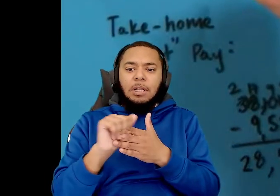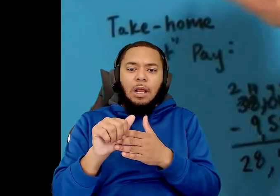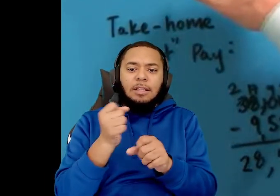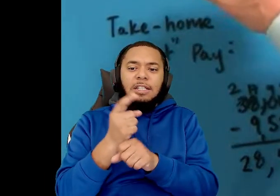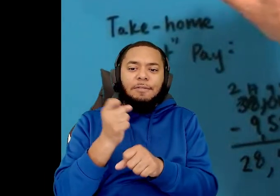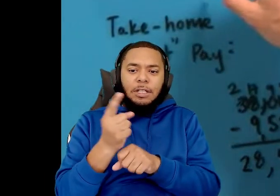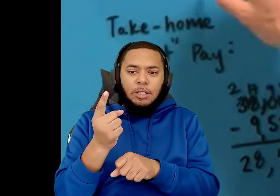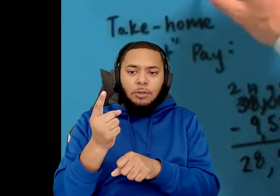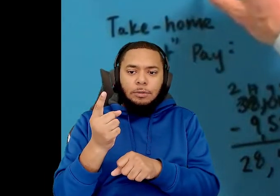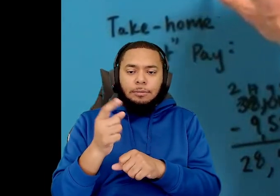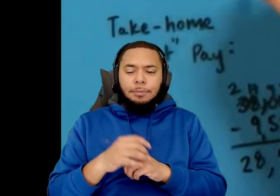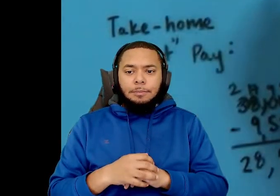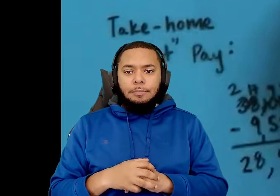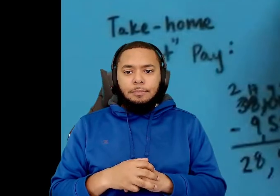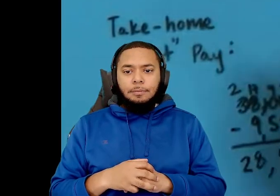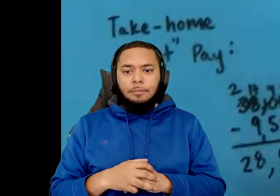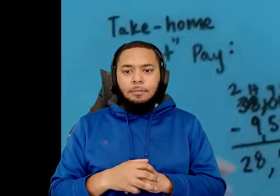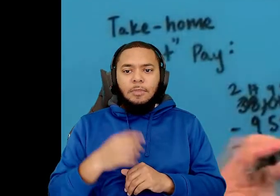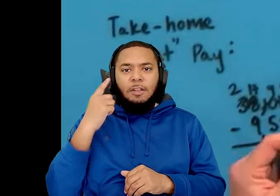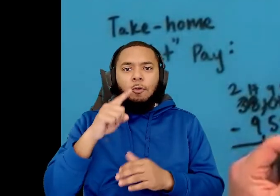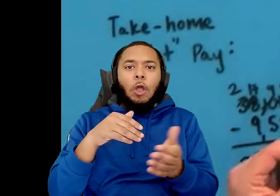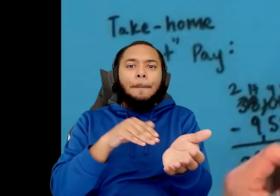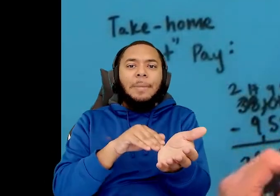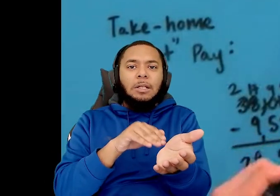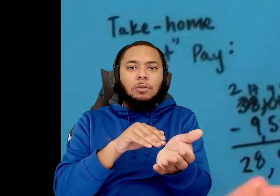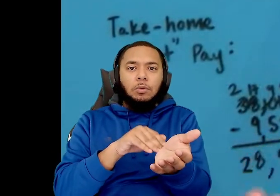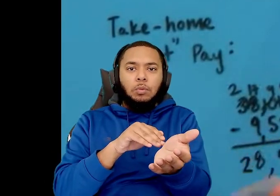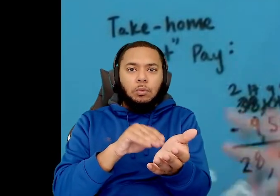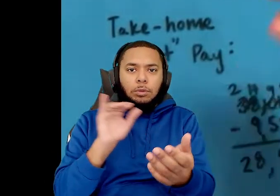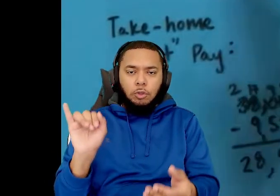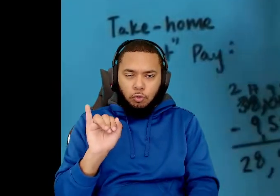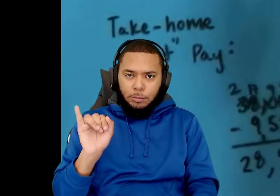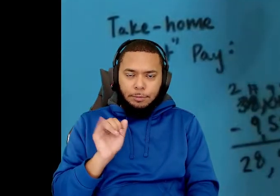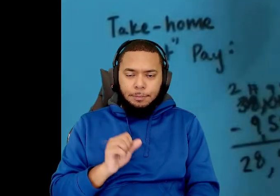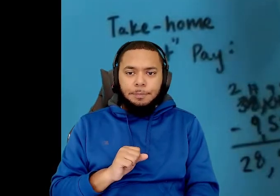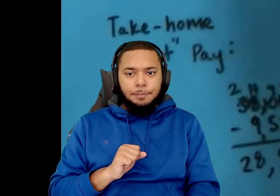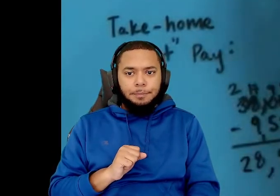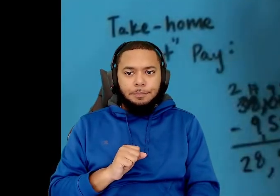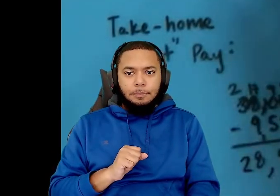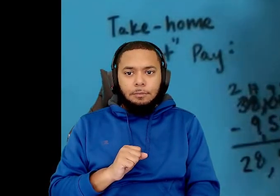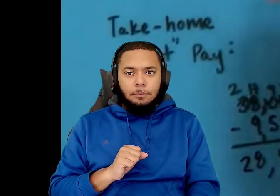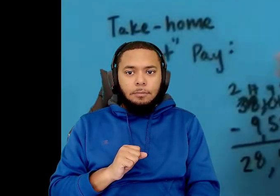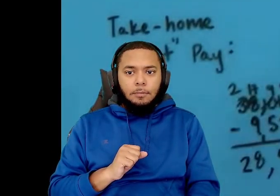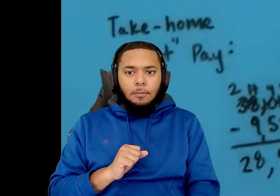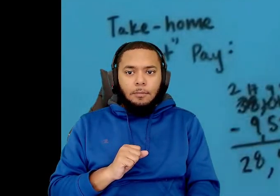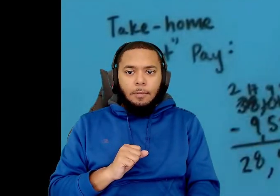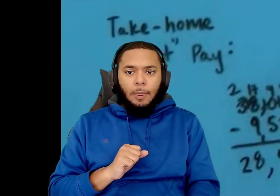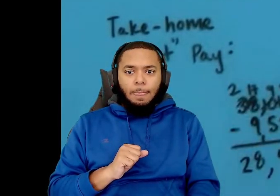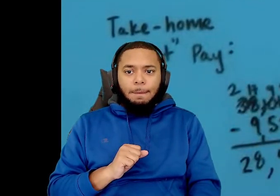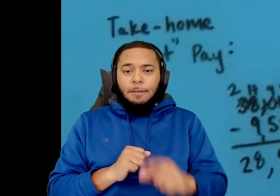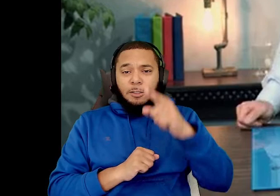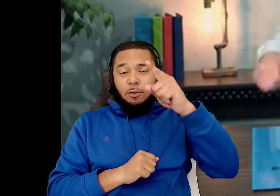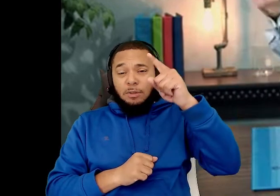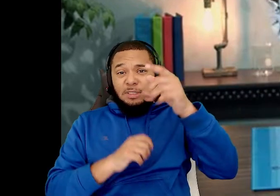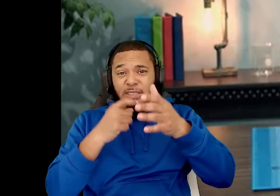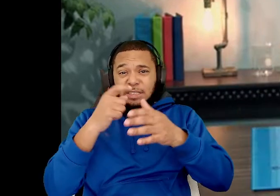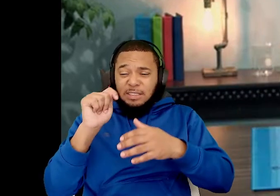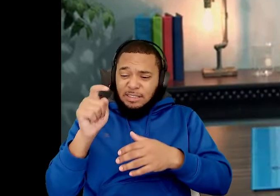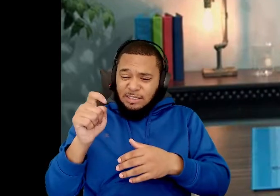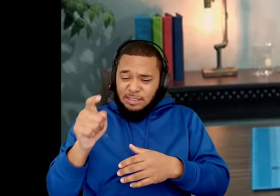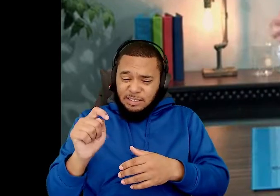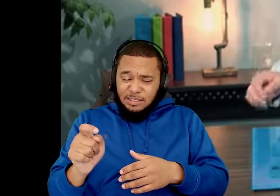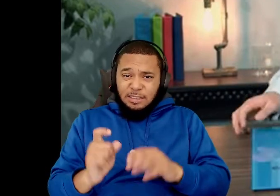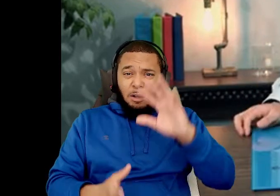year for your medical insurance. So all of these taxes added up are